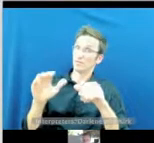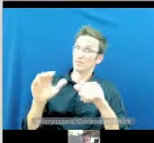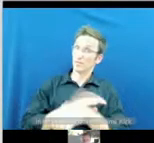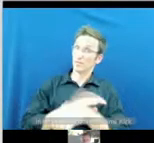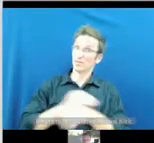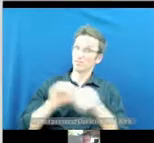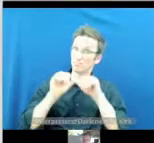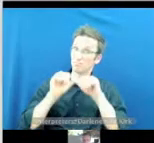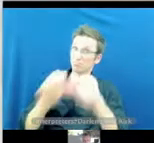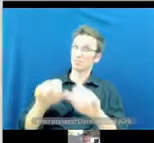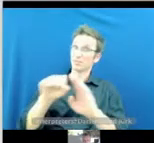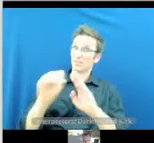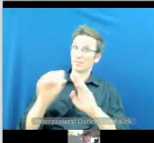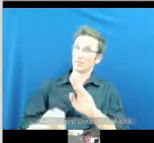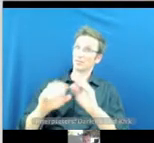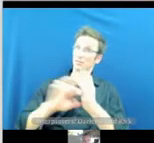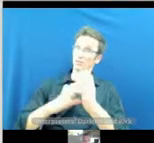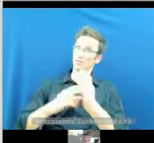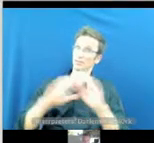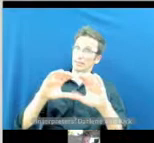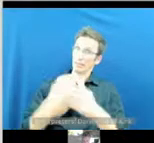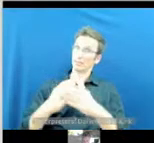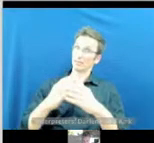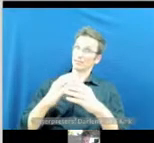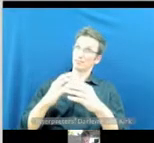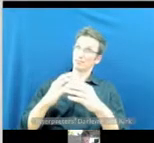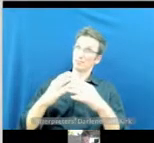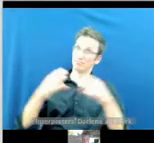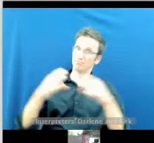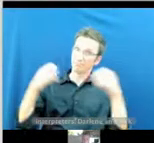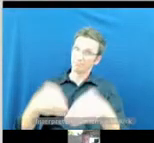deafblind content, imagine.